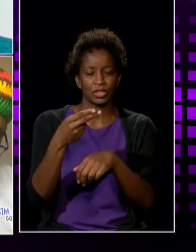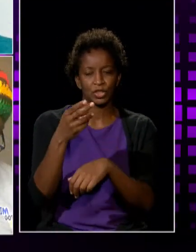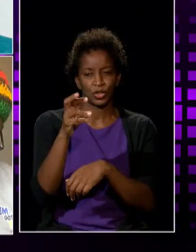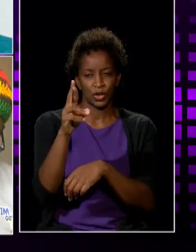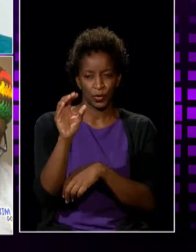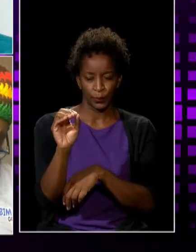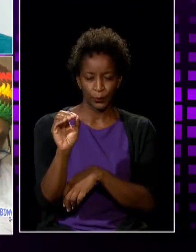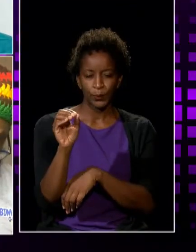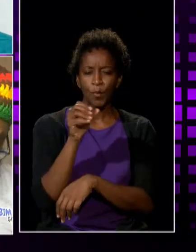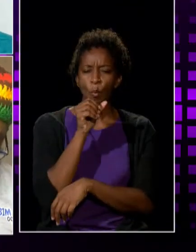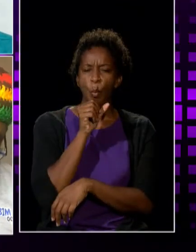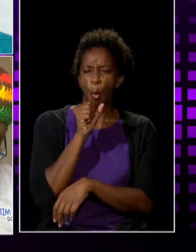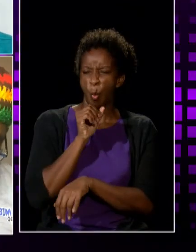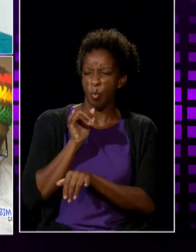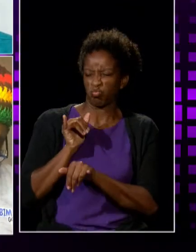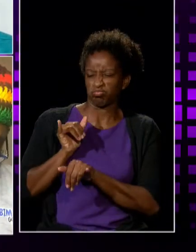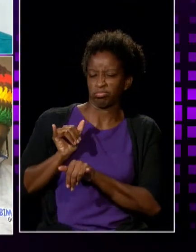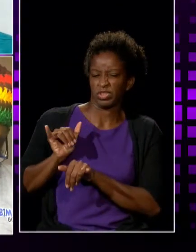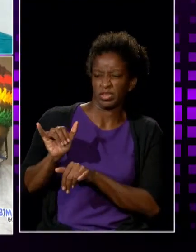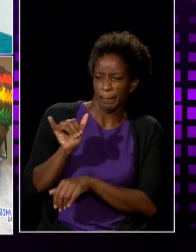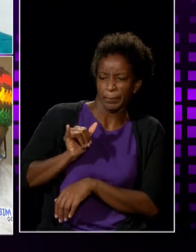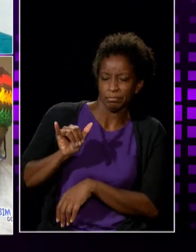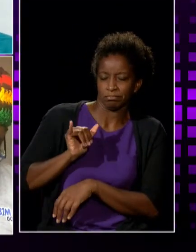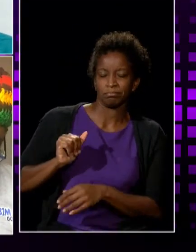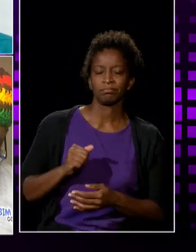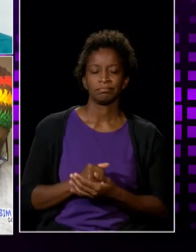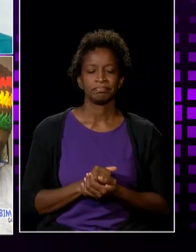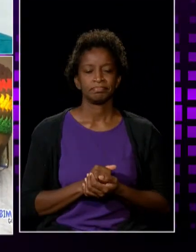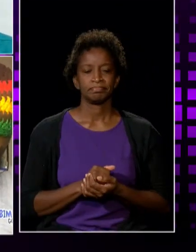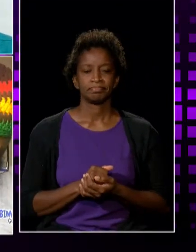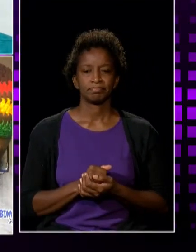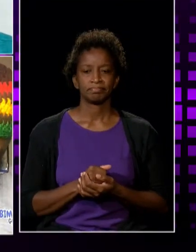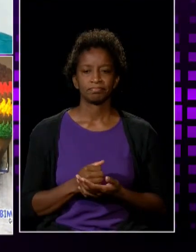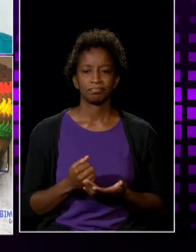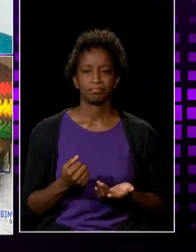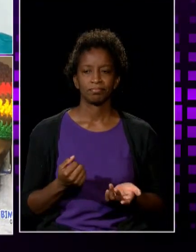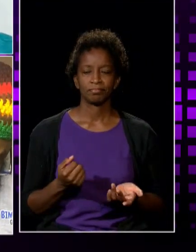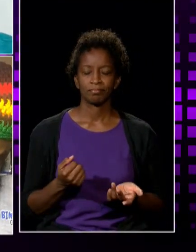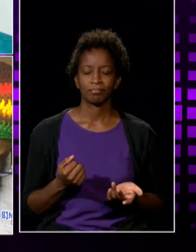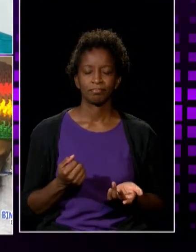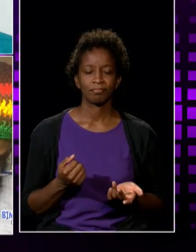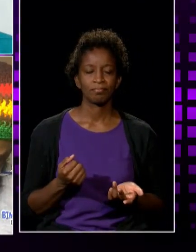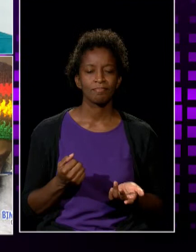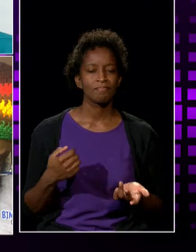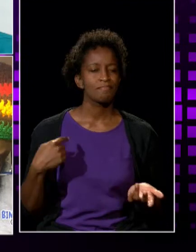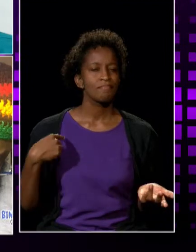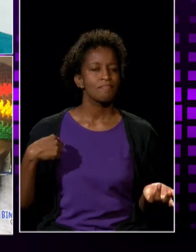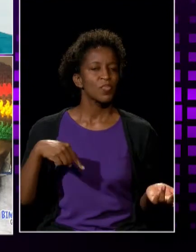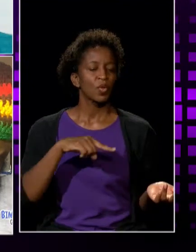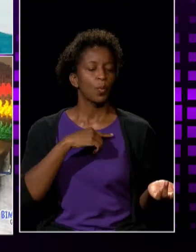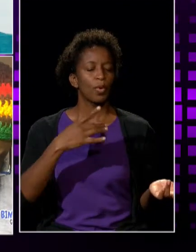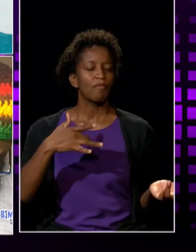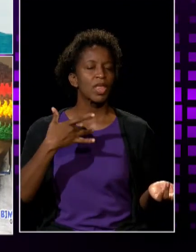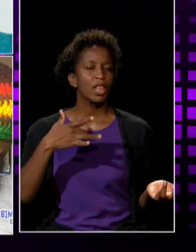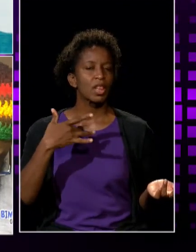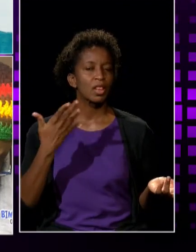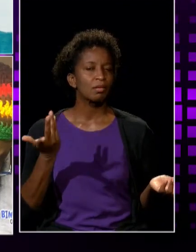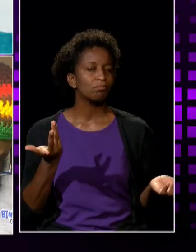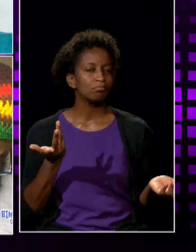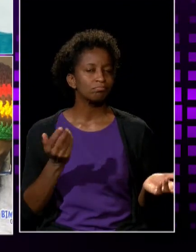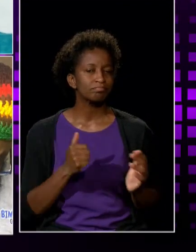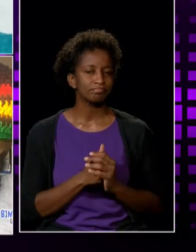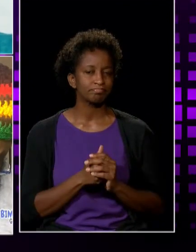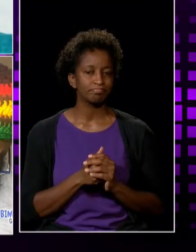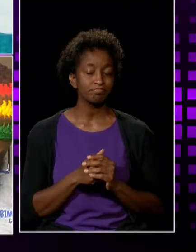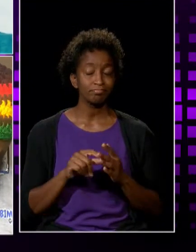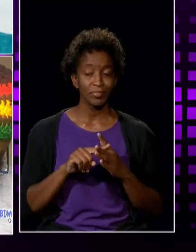in our generation, and someone we can identify with, how do we feel about this? I'll start with Okera.